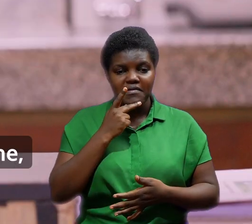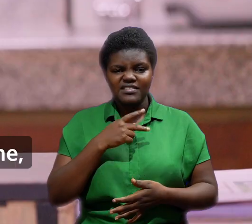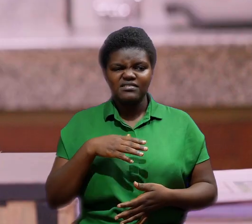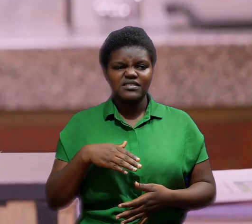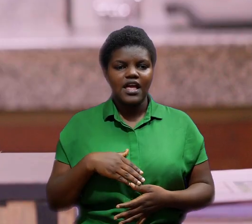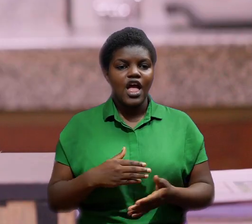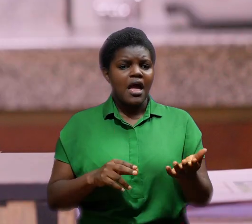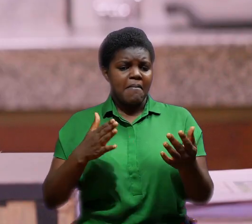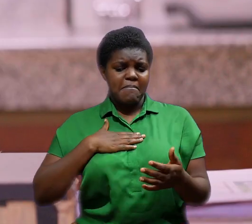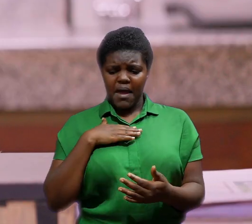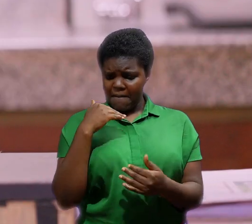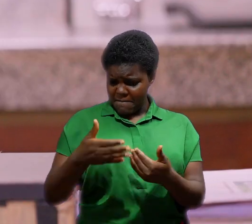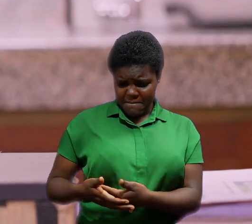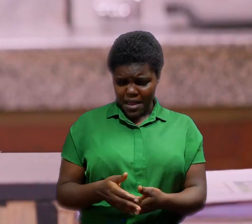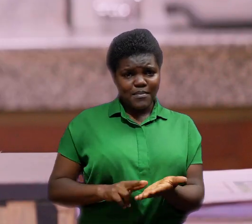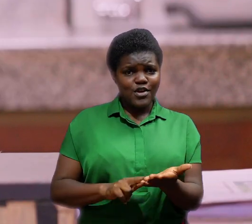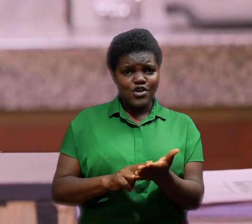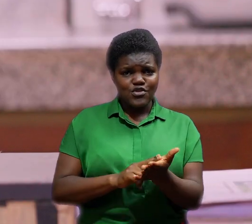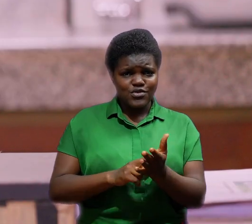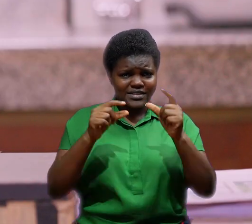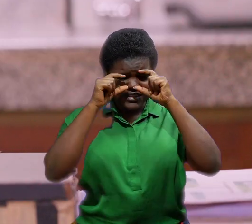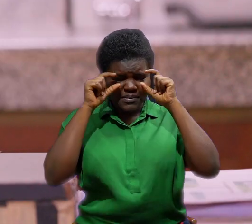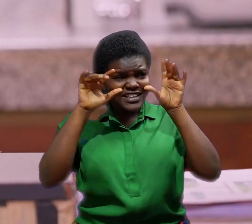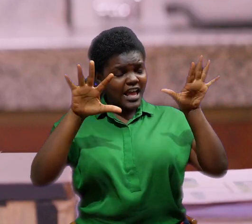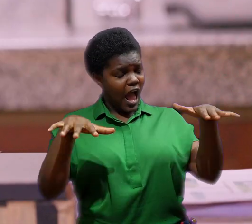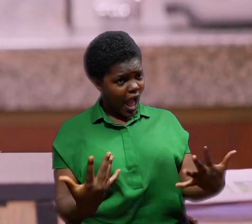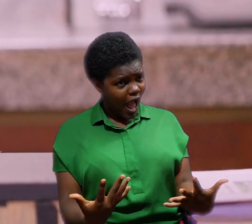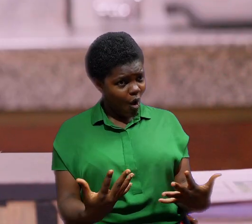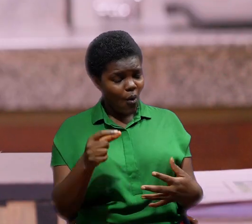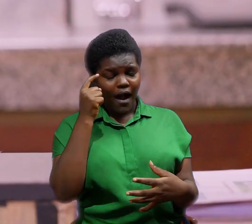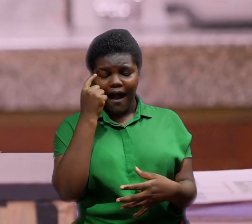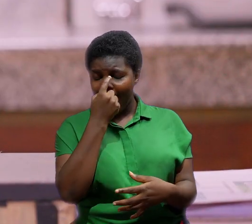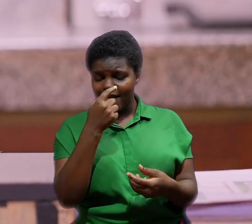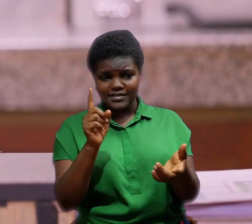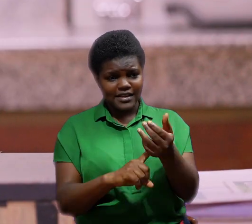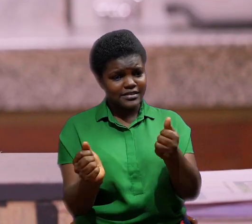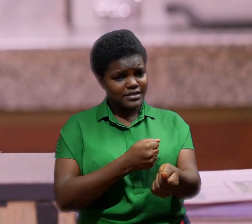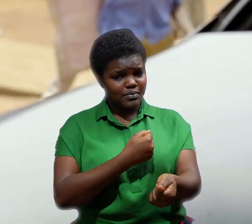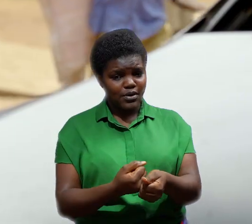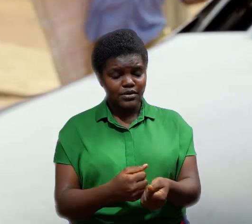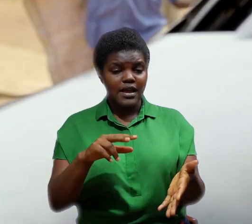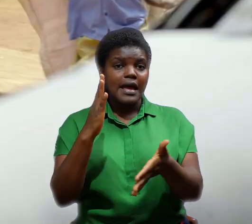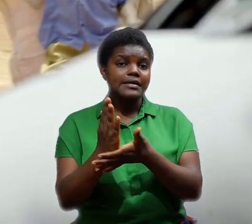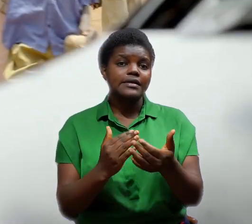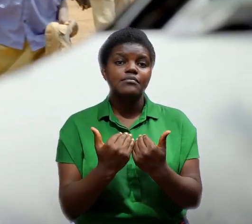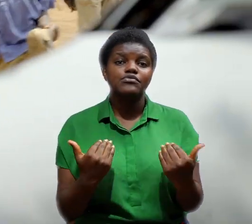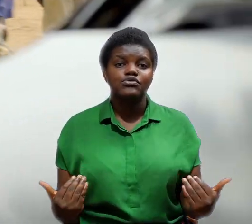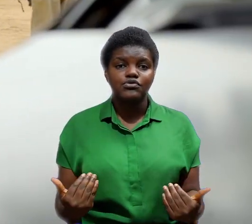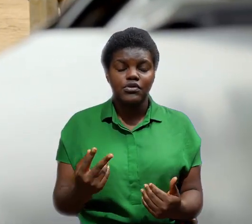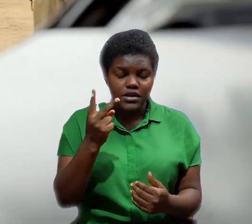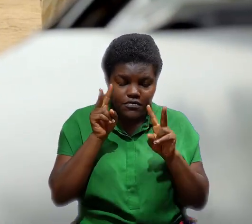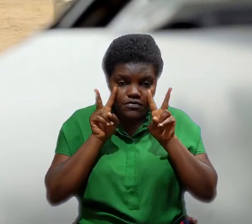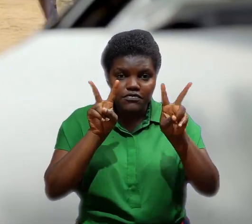gone, most of the parents don't want their children to use specs. They say when you use a specs, you become they spoil their eyes. Children, you get them when they